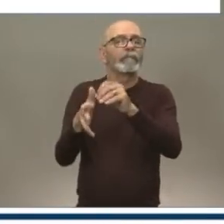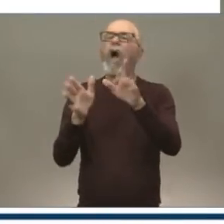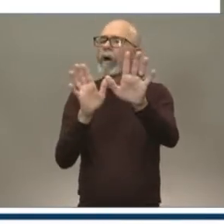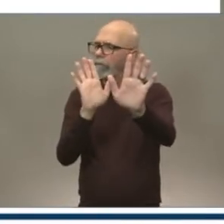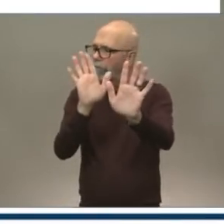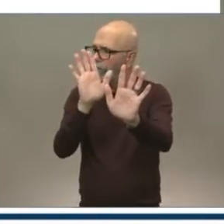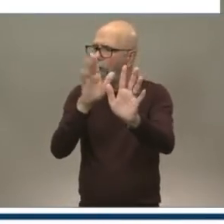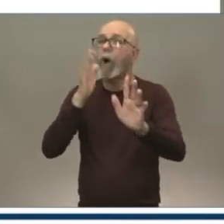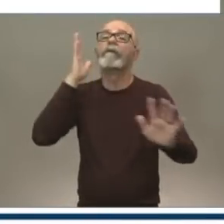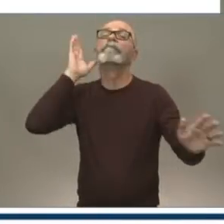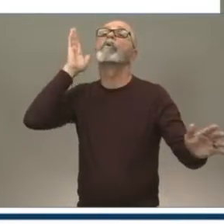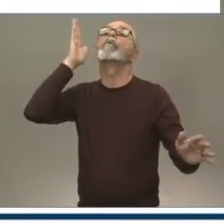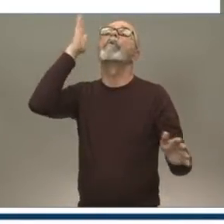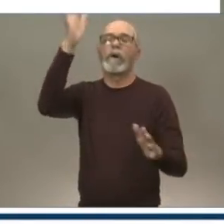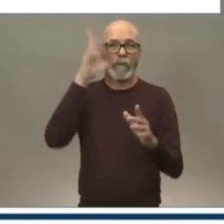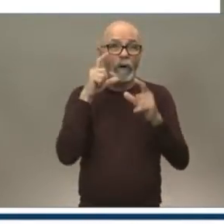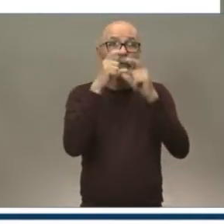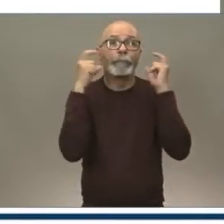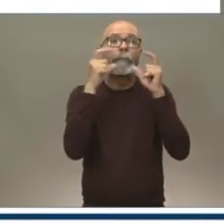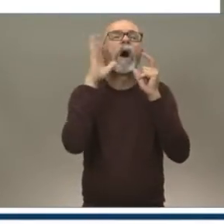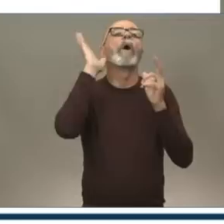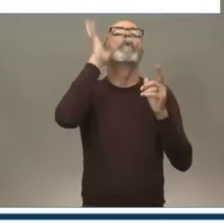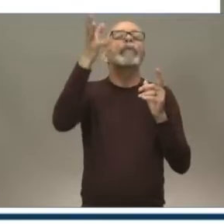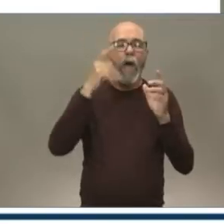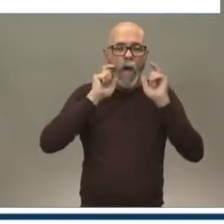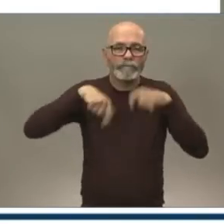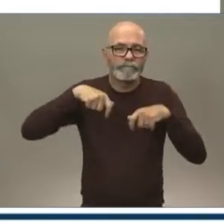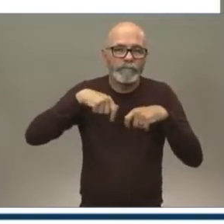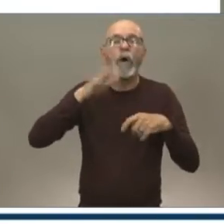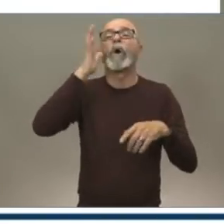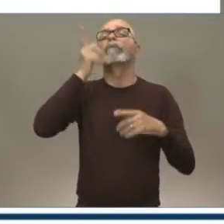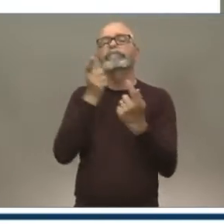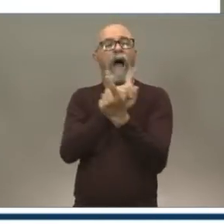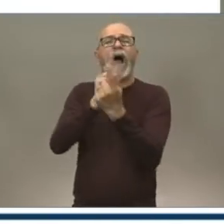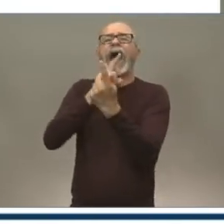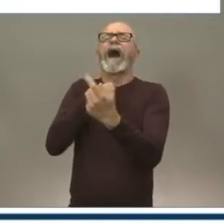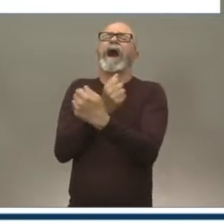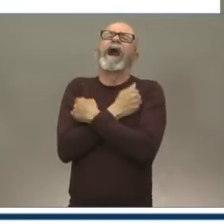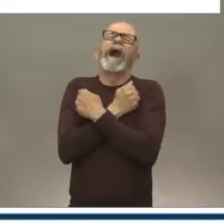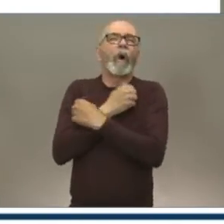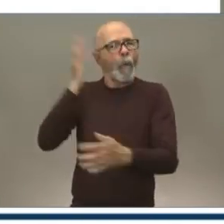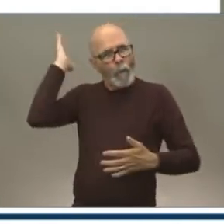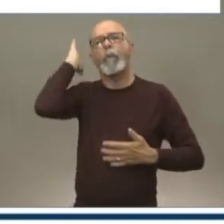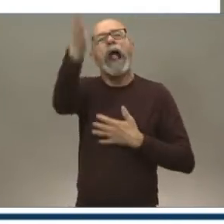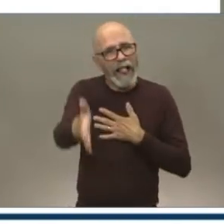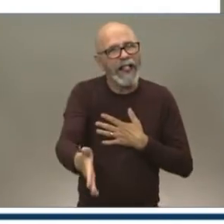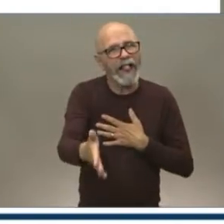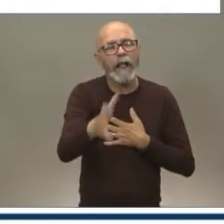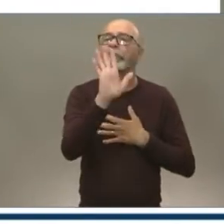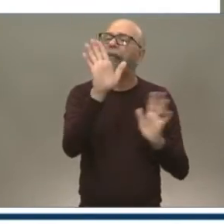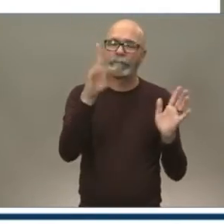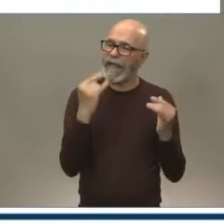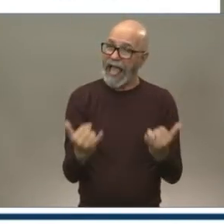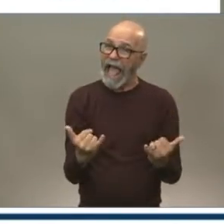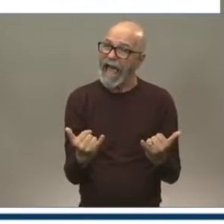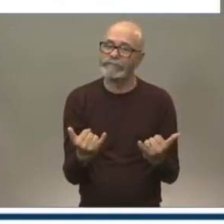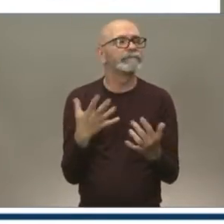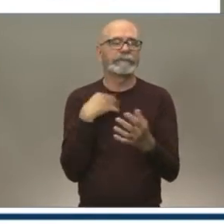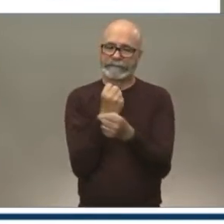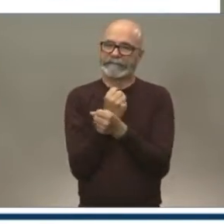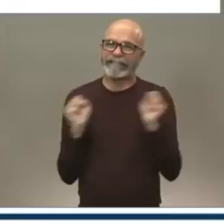there, we all need to do our part. We need to keep each other safe and get the vaccine when it's our turn. Have a good